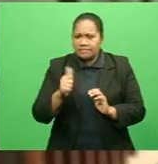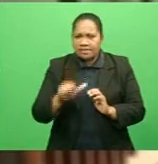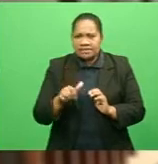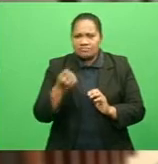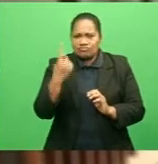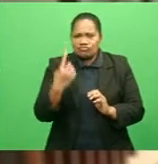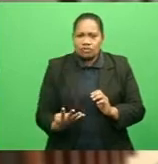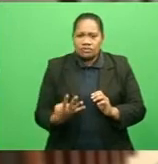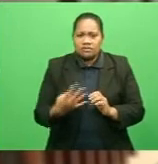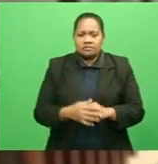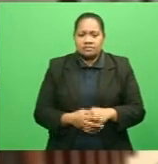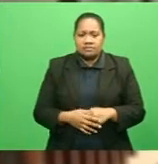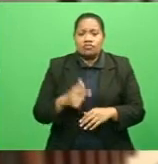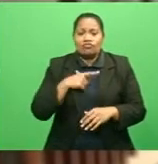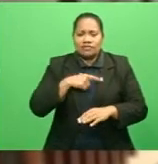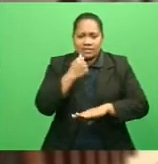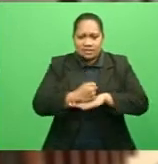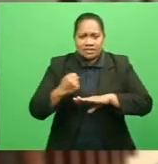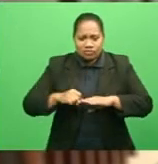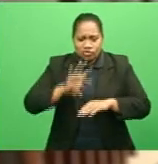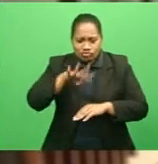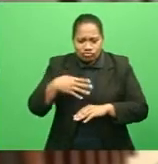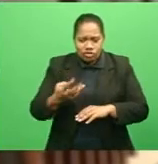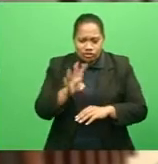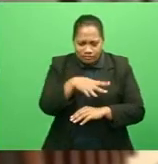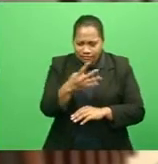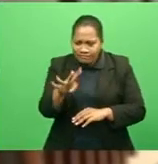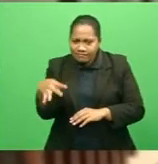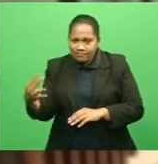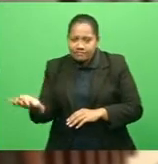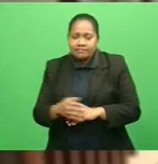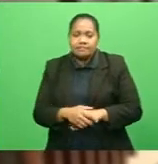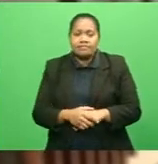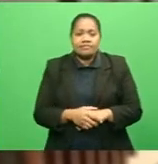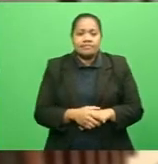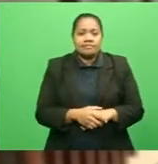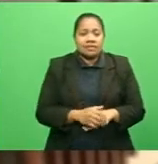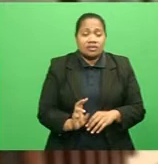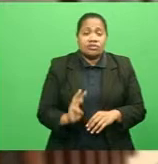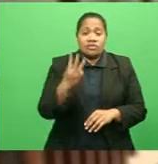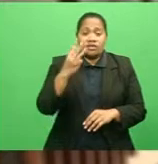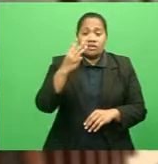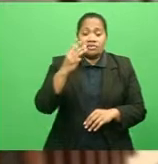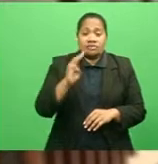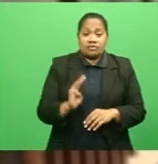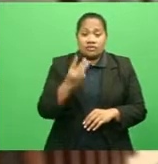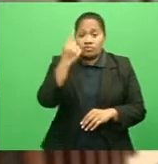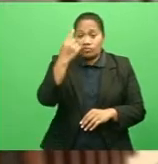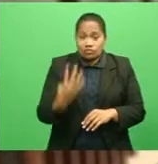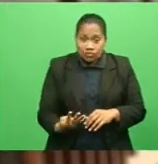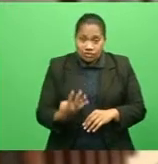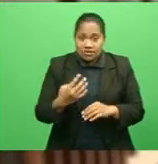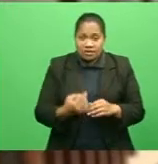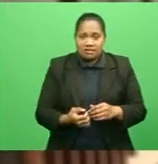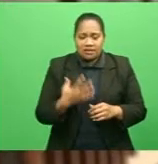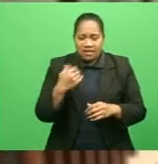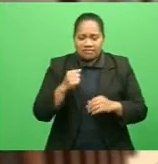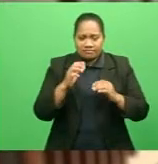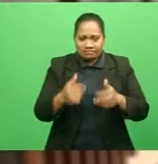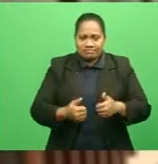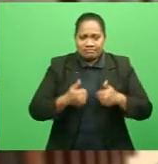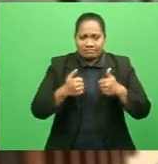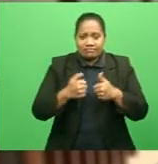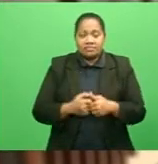government began keeping track. However, there are hopes for a big rebound in the third quarter. Overall, the US dollar posted